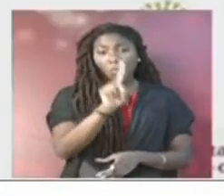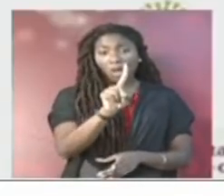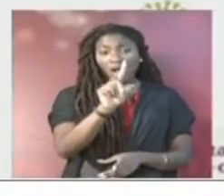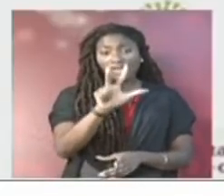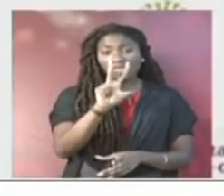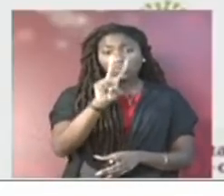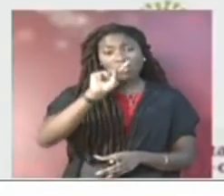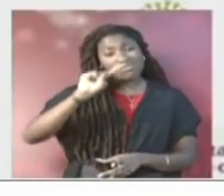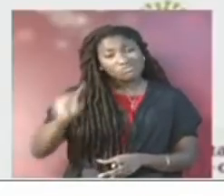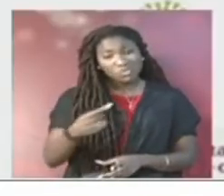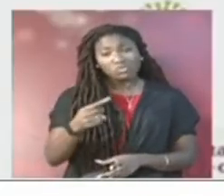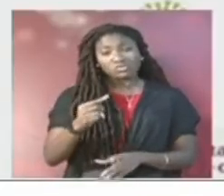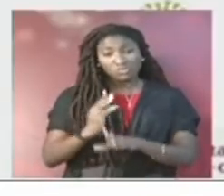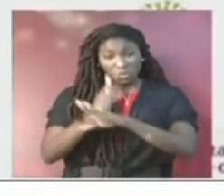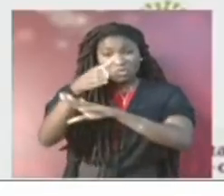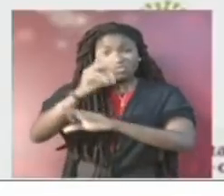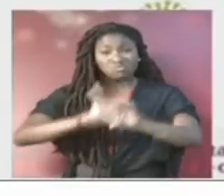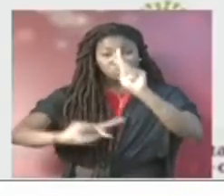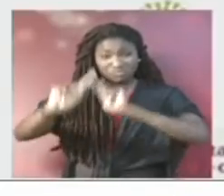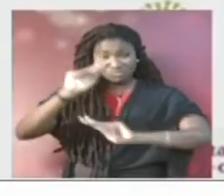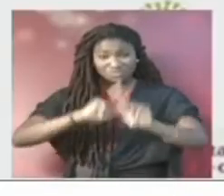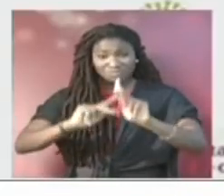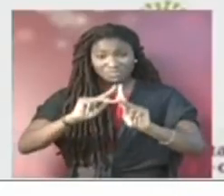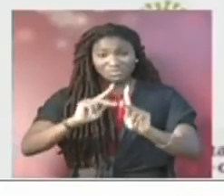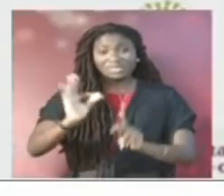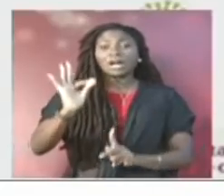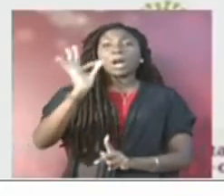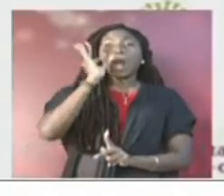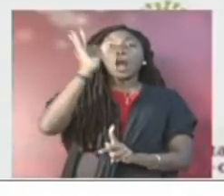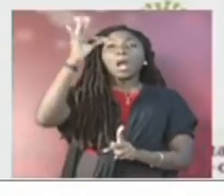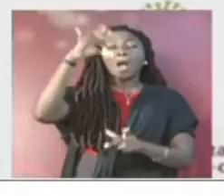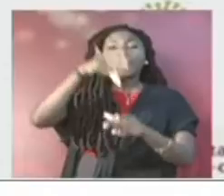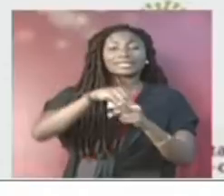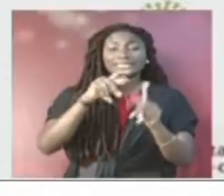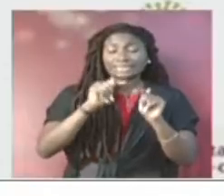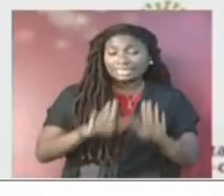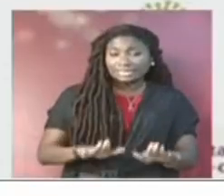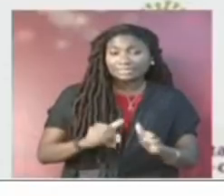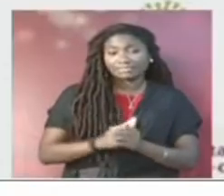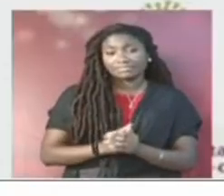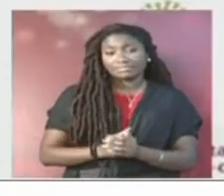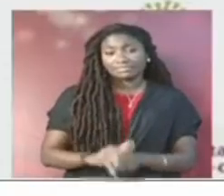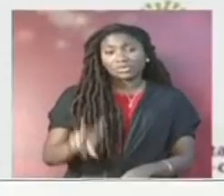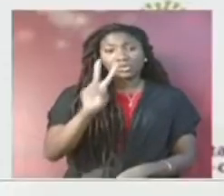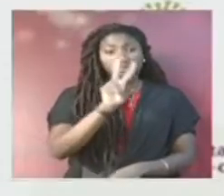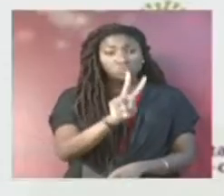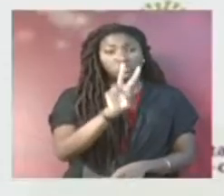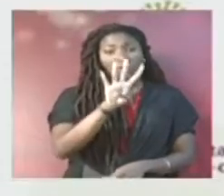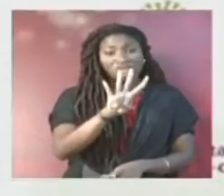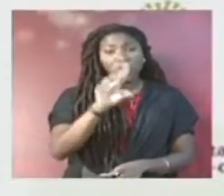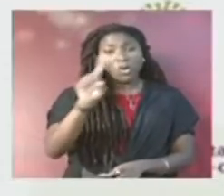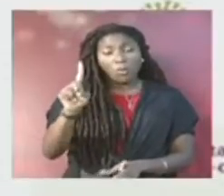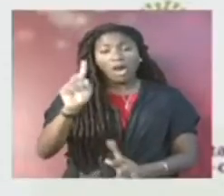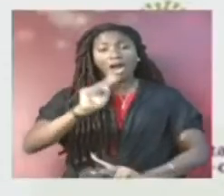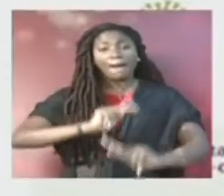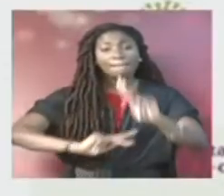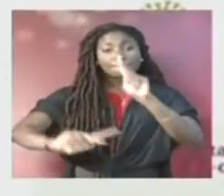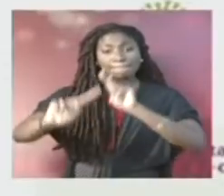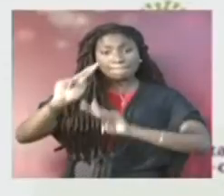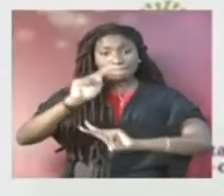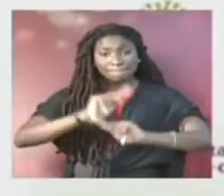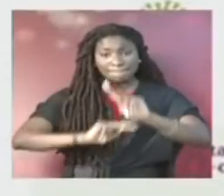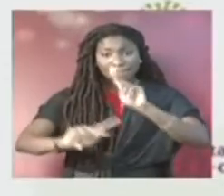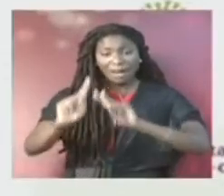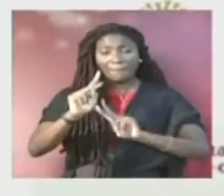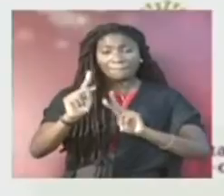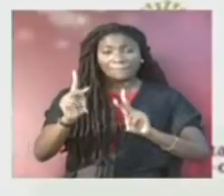132,776 persons. Over the last 24 hours, we have an additional 241 persons being reported, taking our total